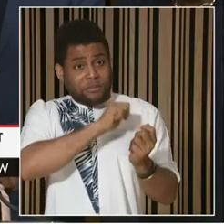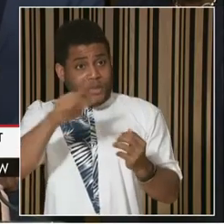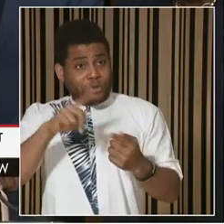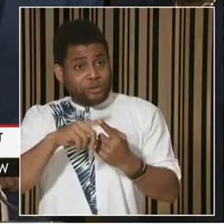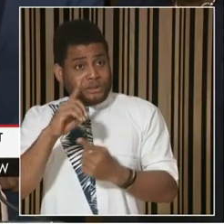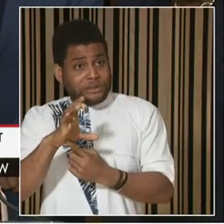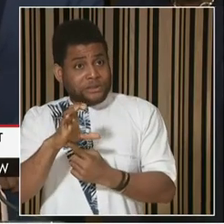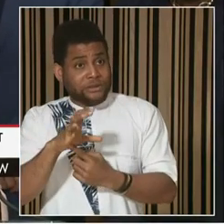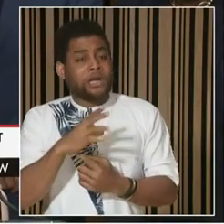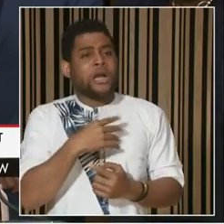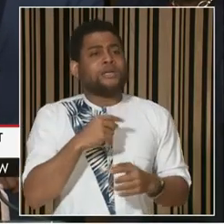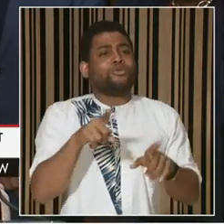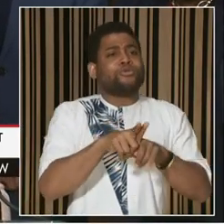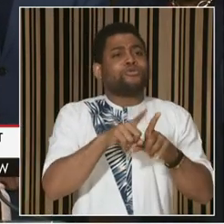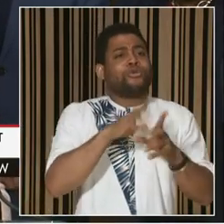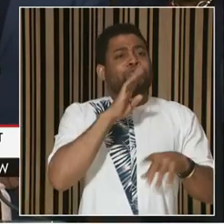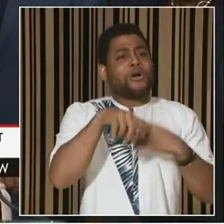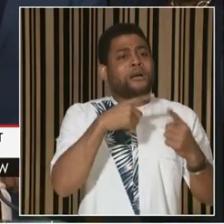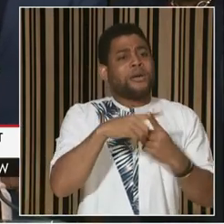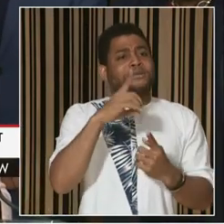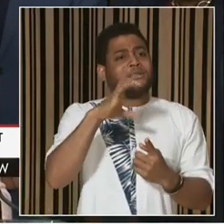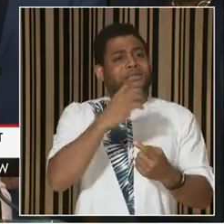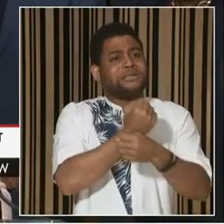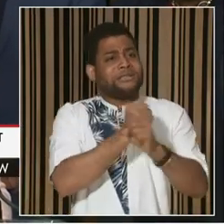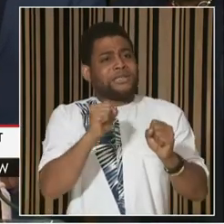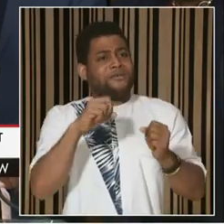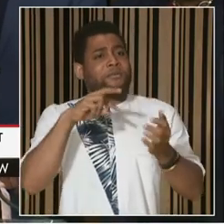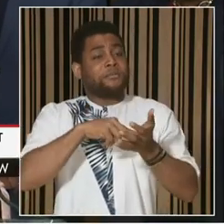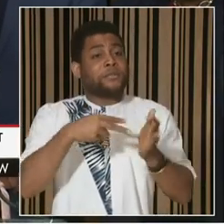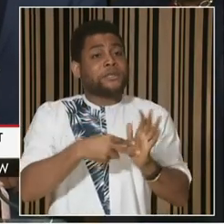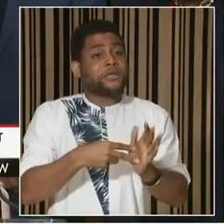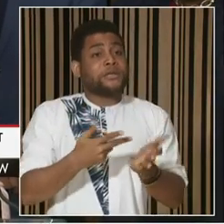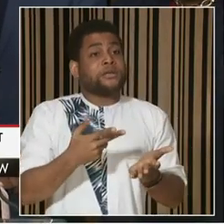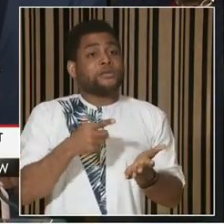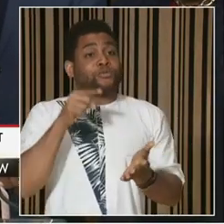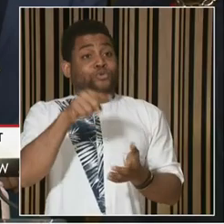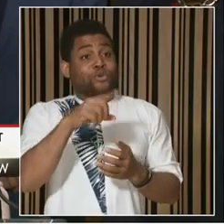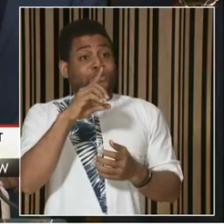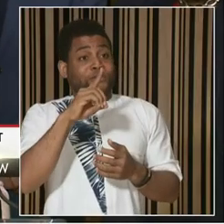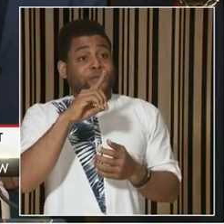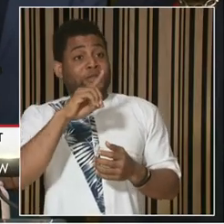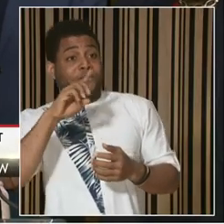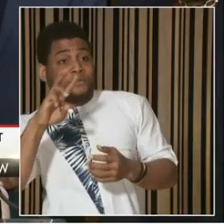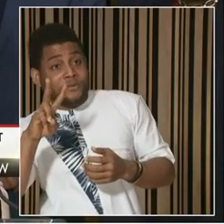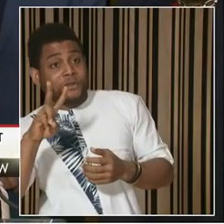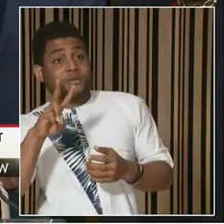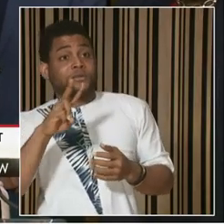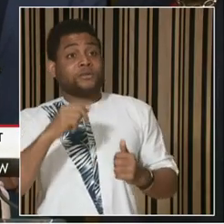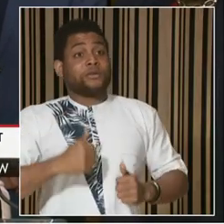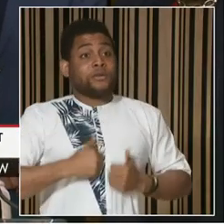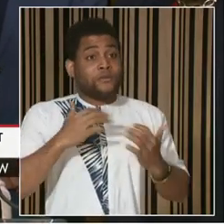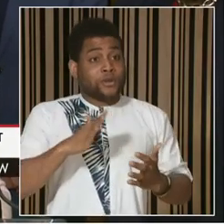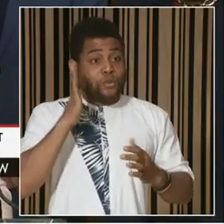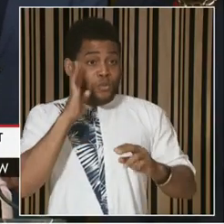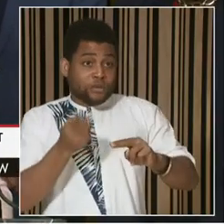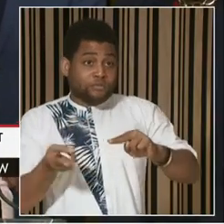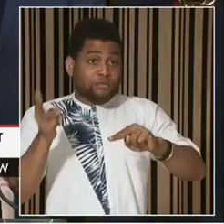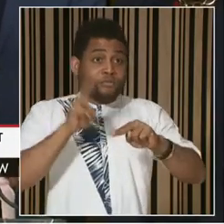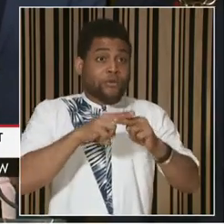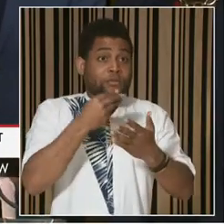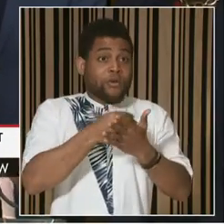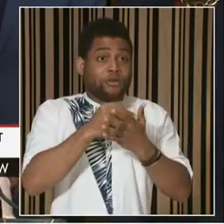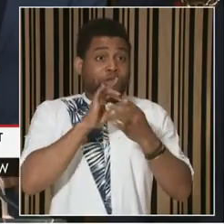program, of course, that goes to relocate domestic violence survivors? Will they be seeing increased funding in light of the increased demand due to the